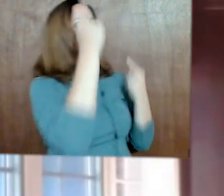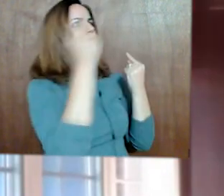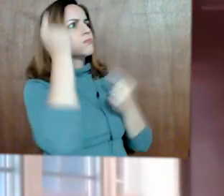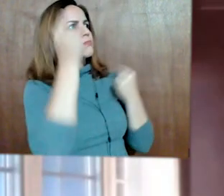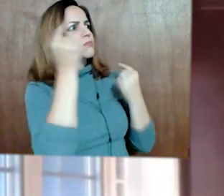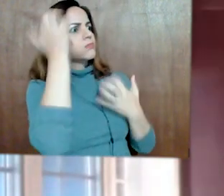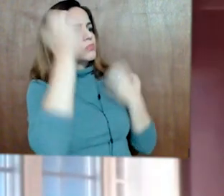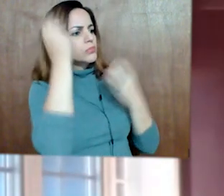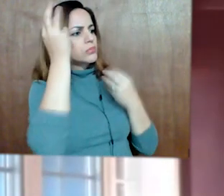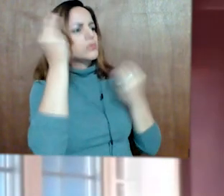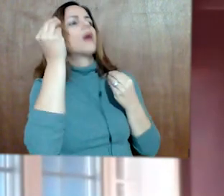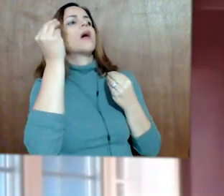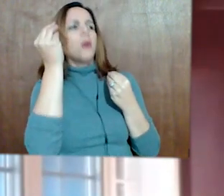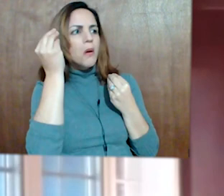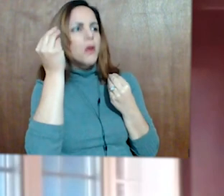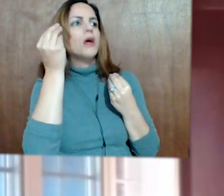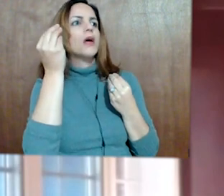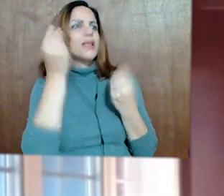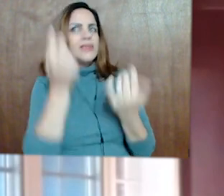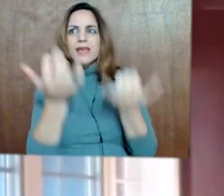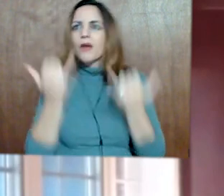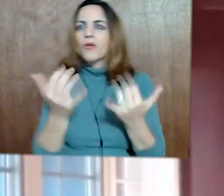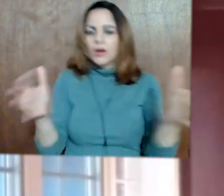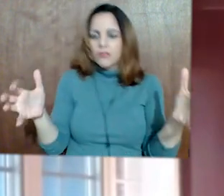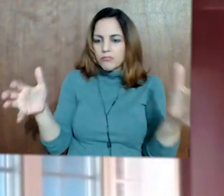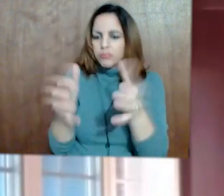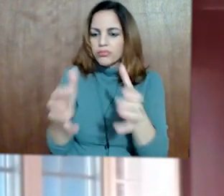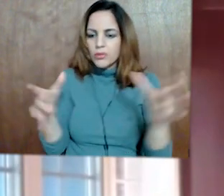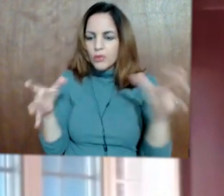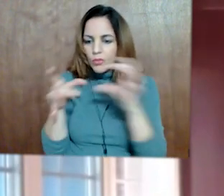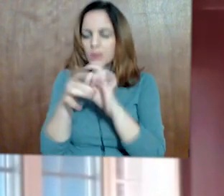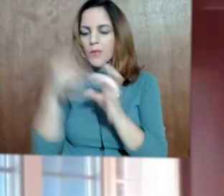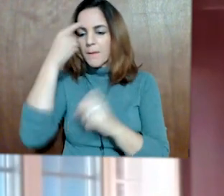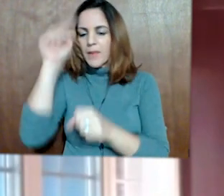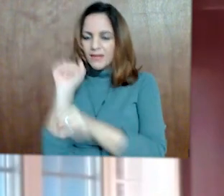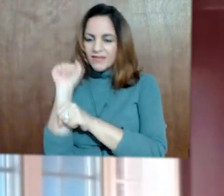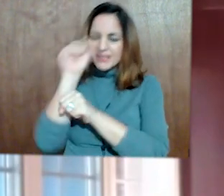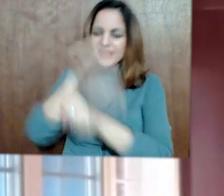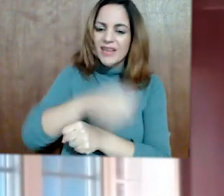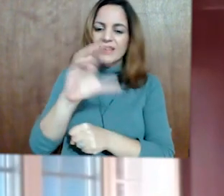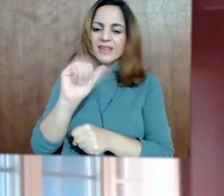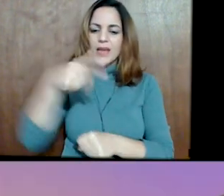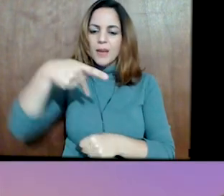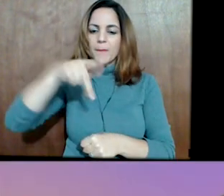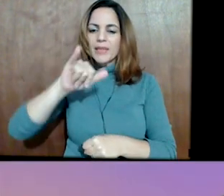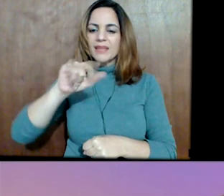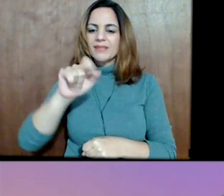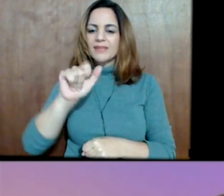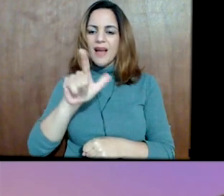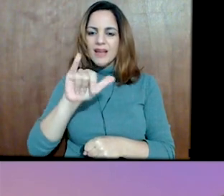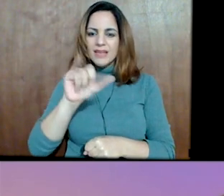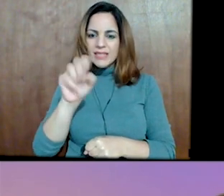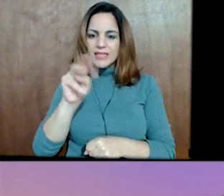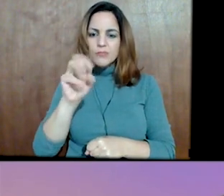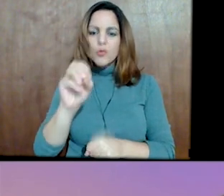fight imperialism, to fight capitalism, to better the economic conditions of all of our people. That's what they brought.